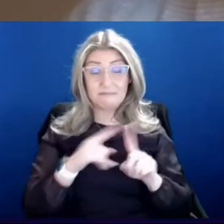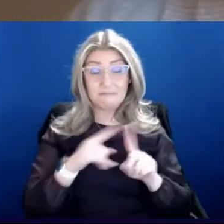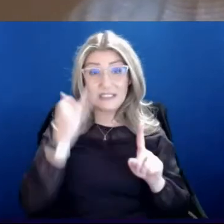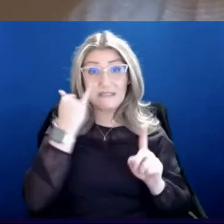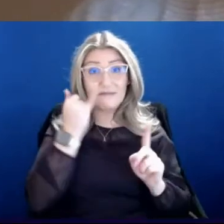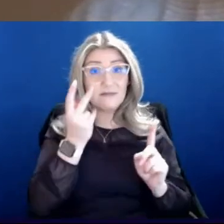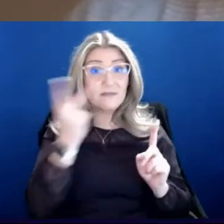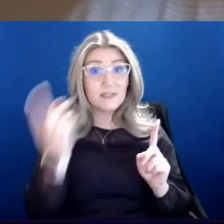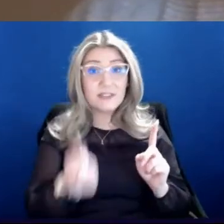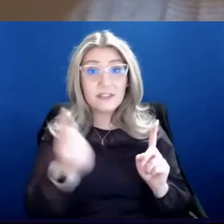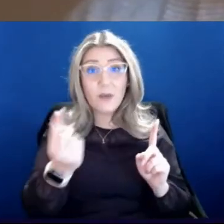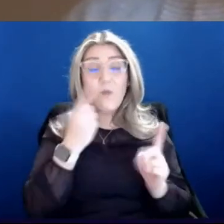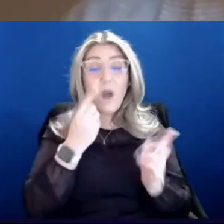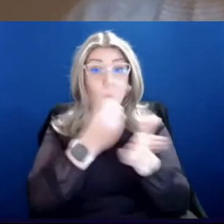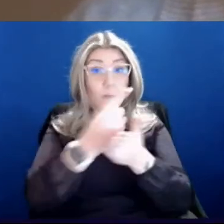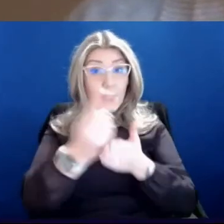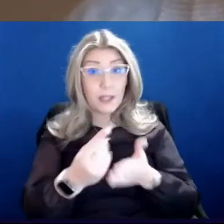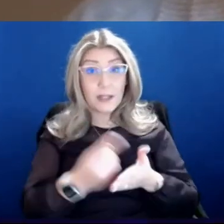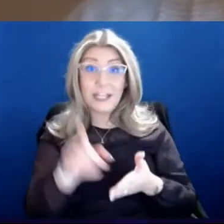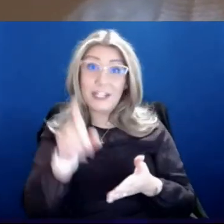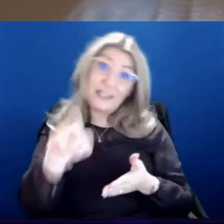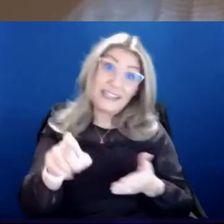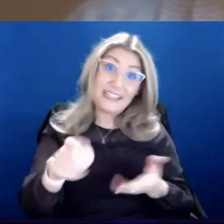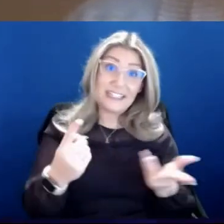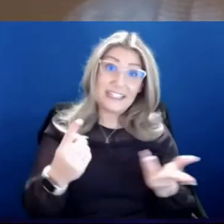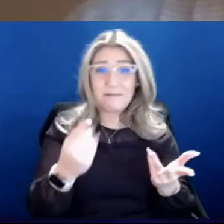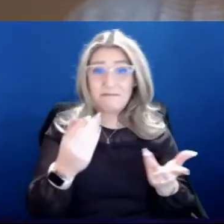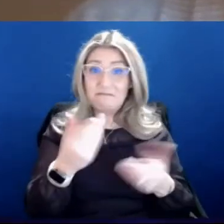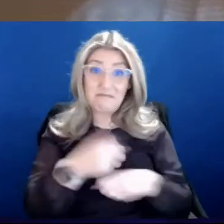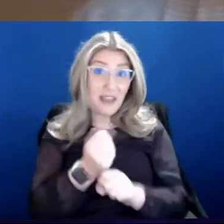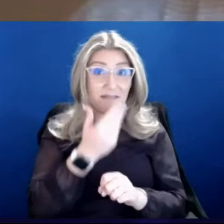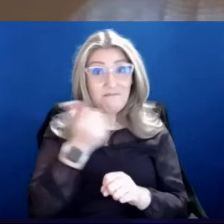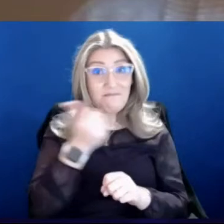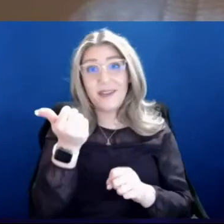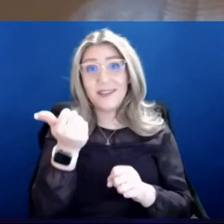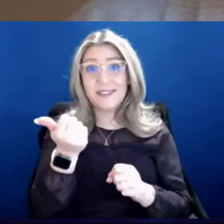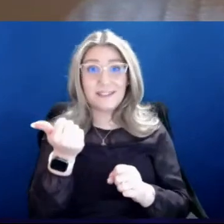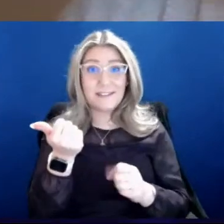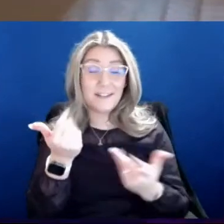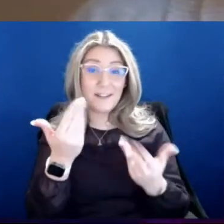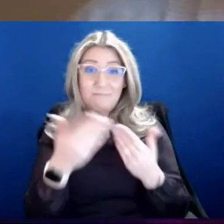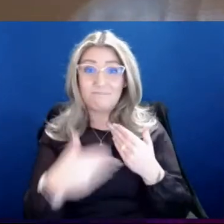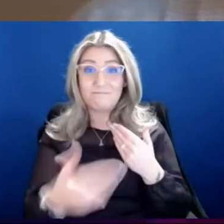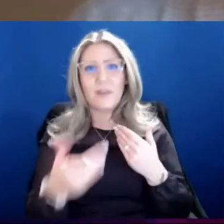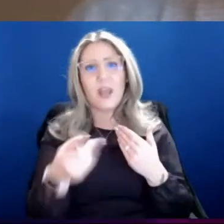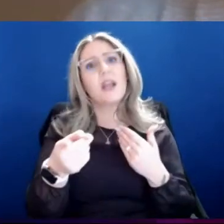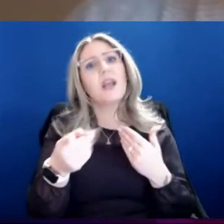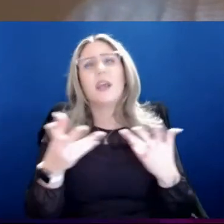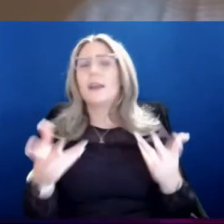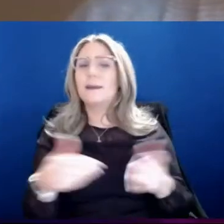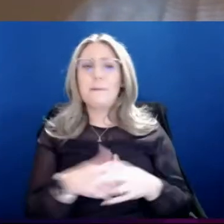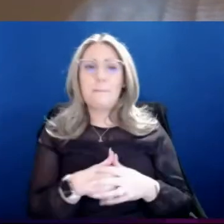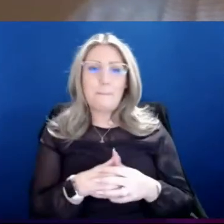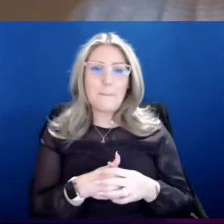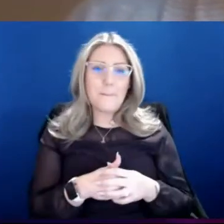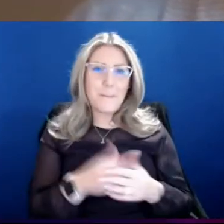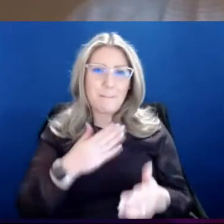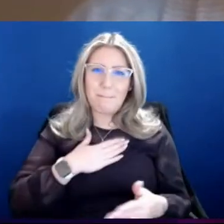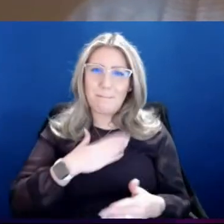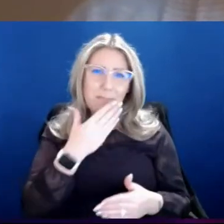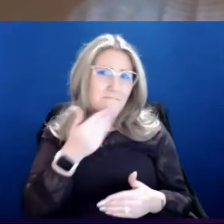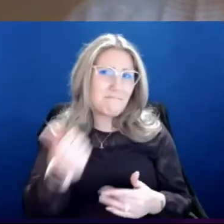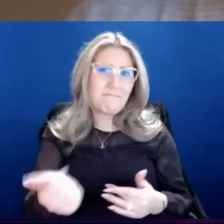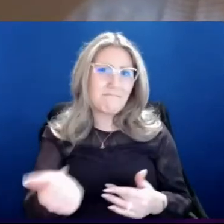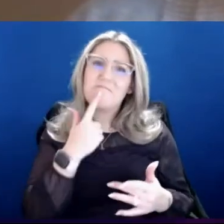someone, every week, you might as well make the best of it and go from there. And he definitely had my best interest